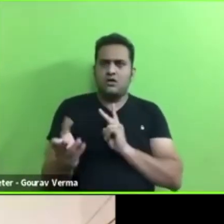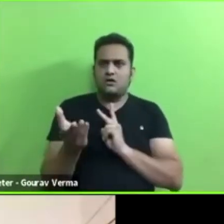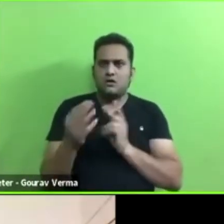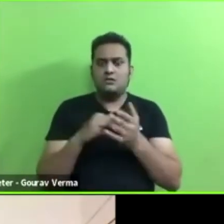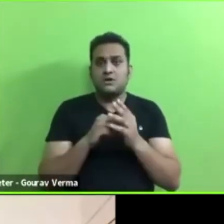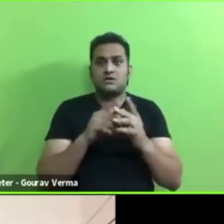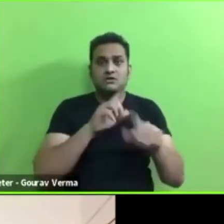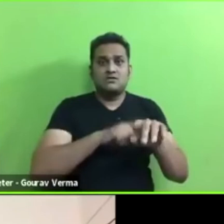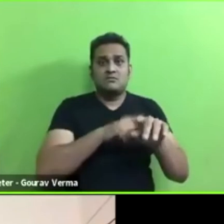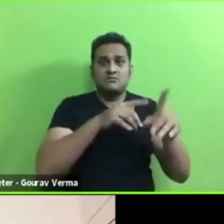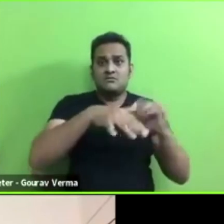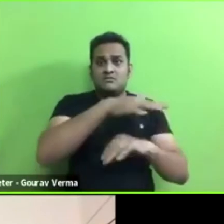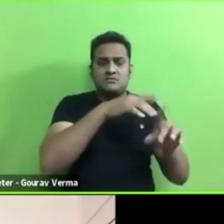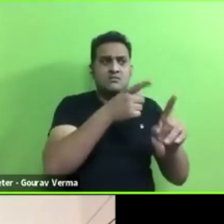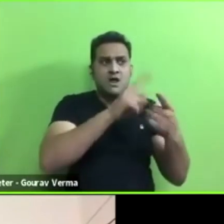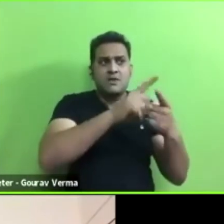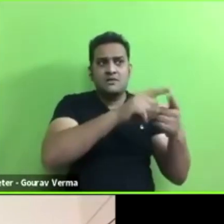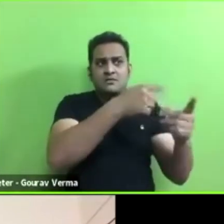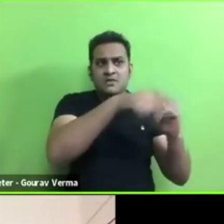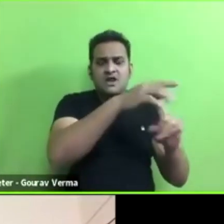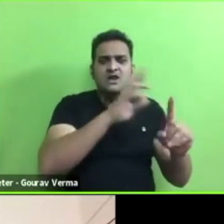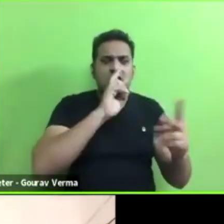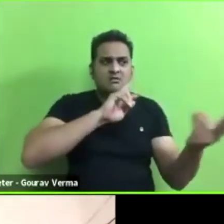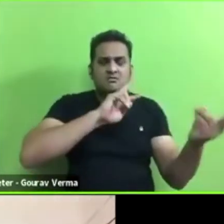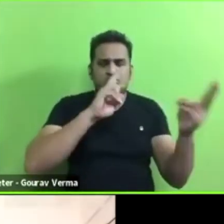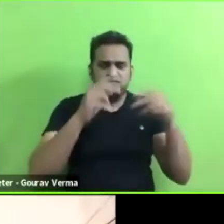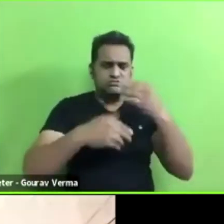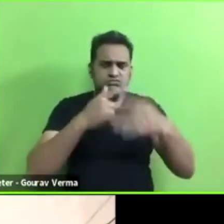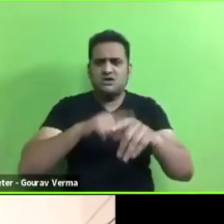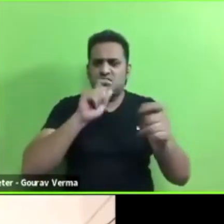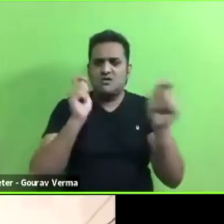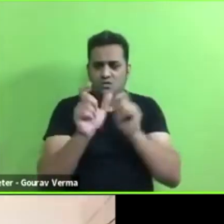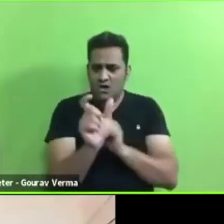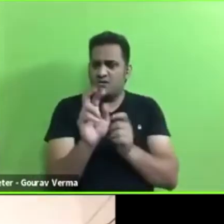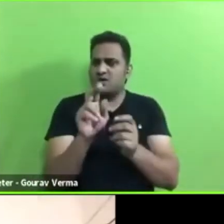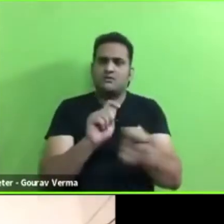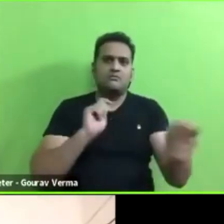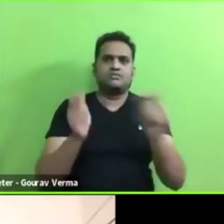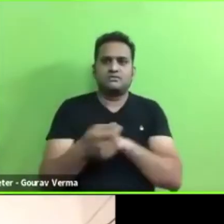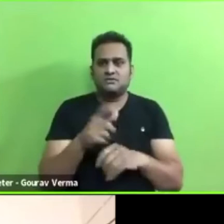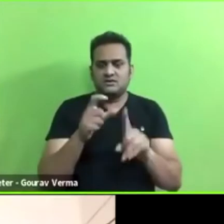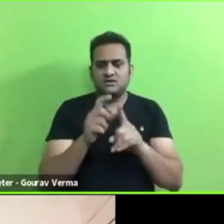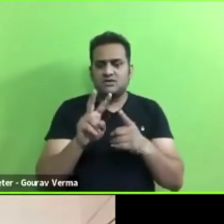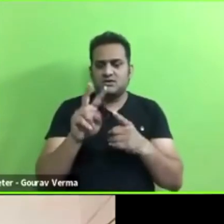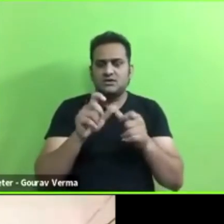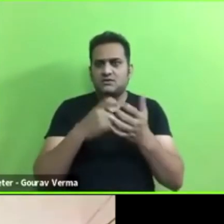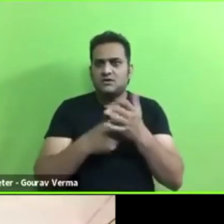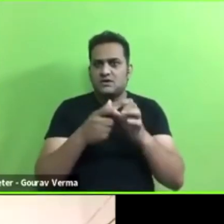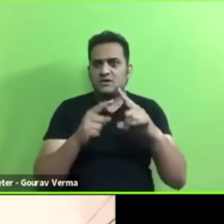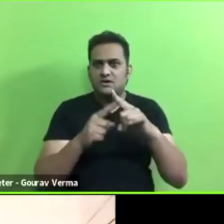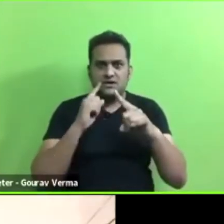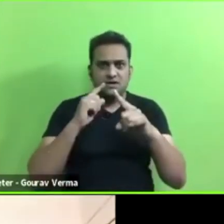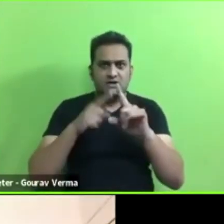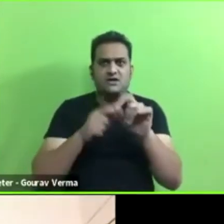of change of what happens to those people and their location in society. So Devar Adiyal becomes Thevadiyal, as